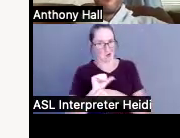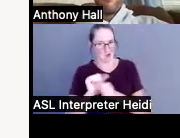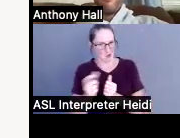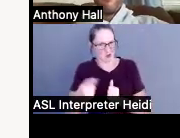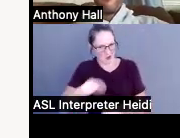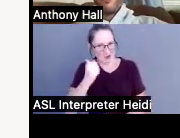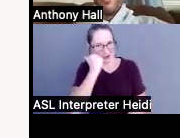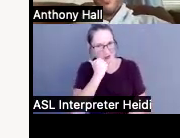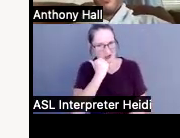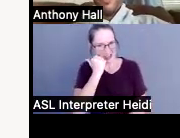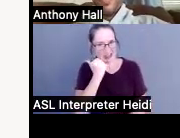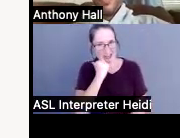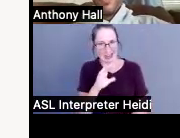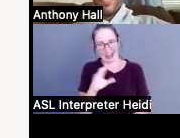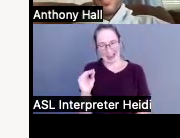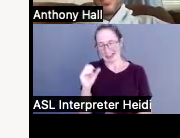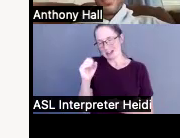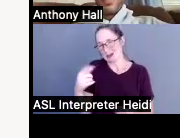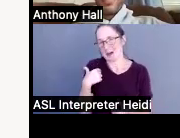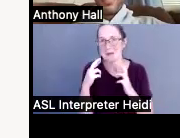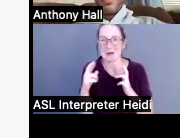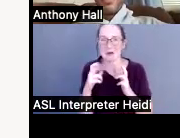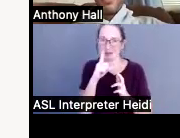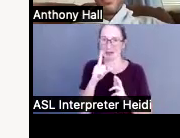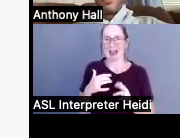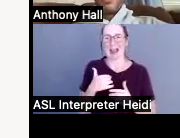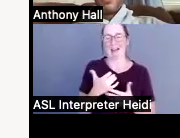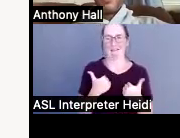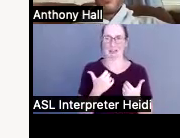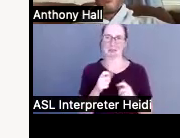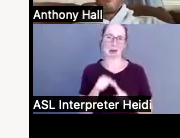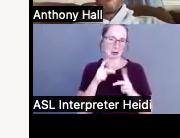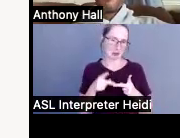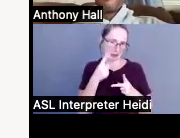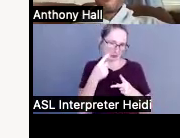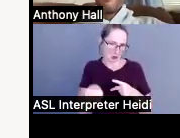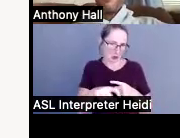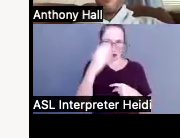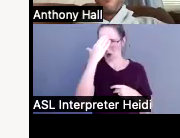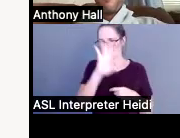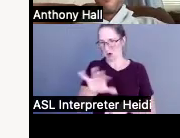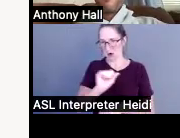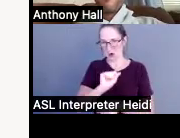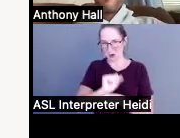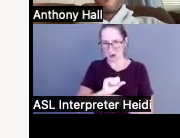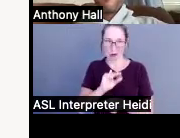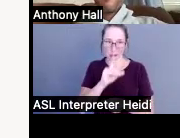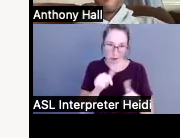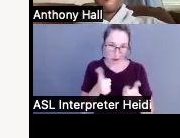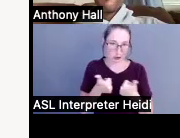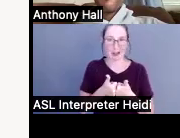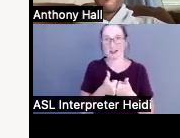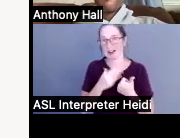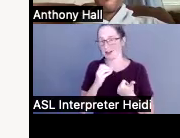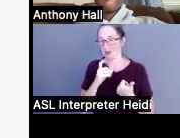every day. And so I hold a special place for you all in knowing the work that you all did and the challenges and